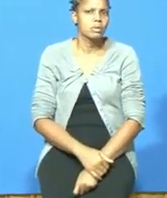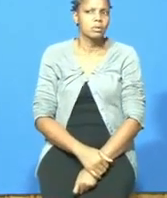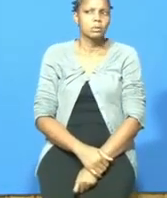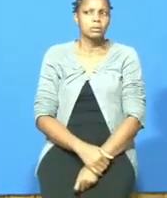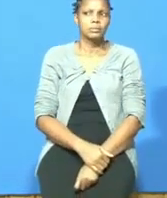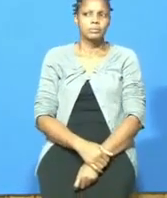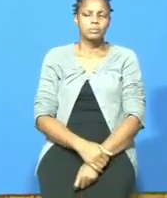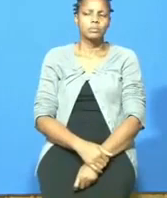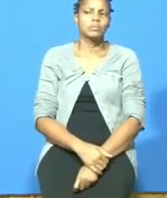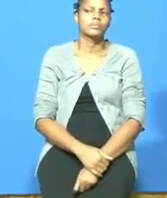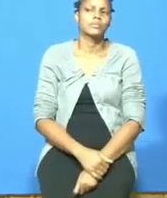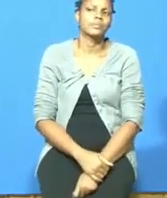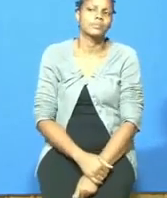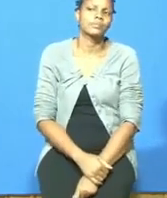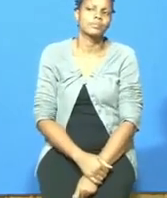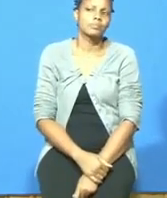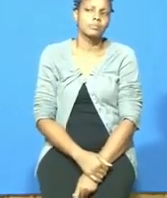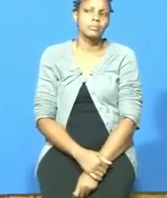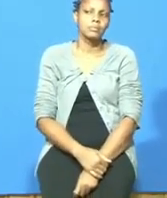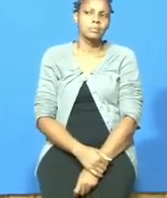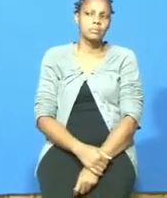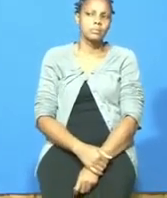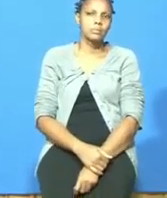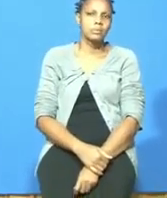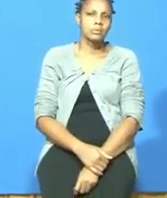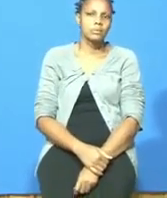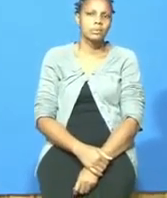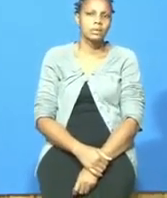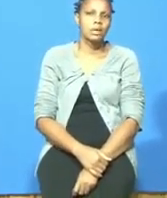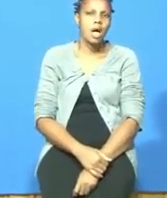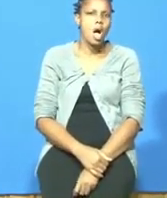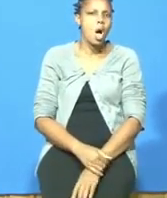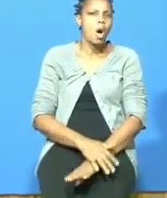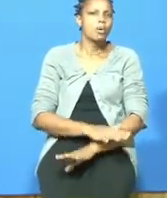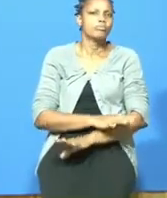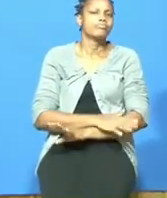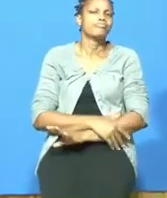Don't put your own satisfaction